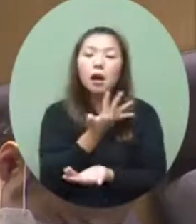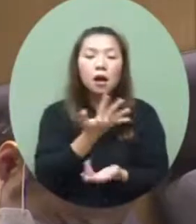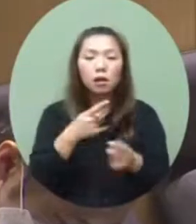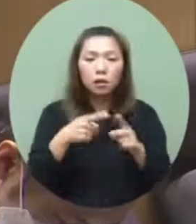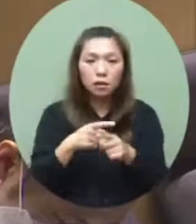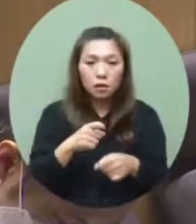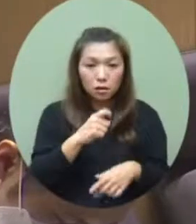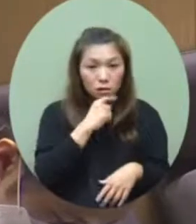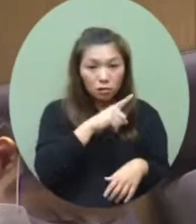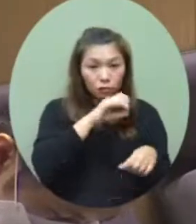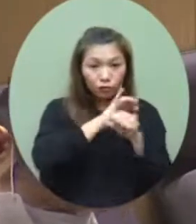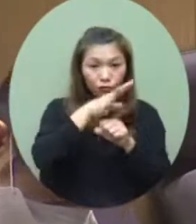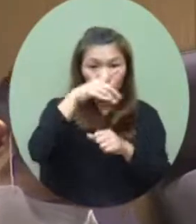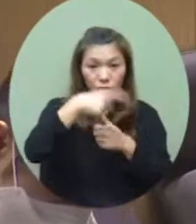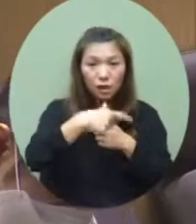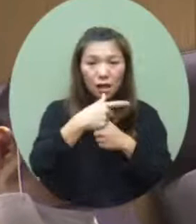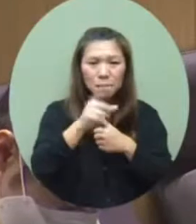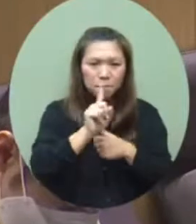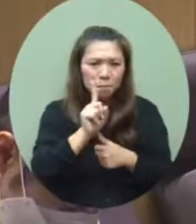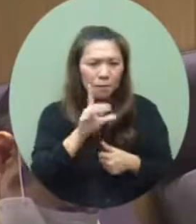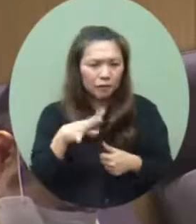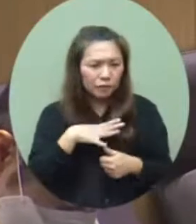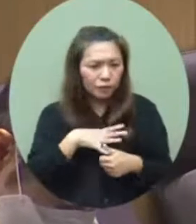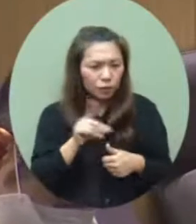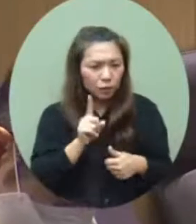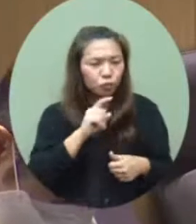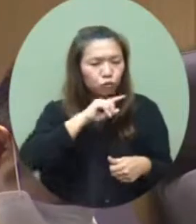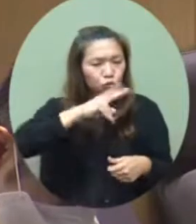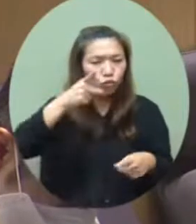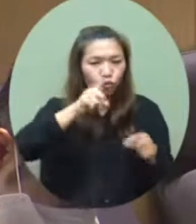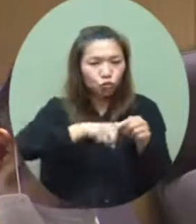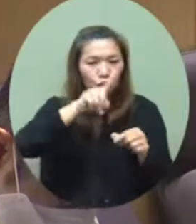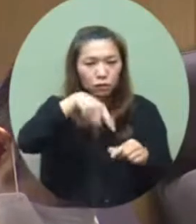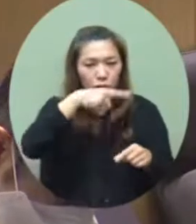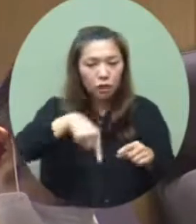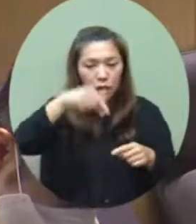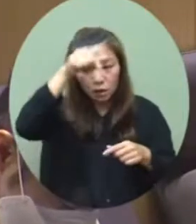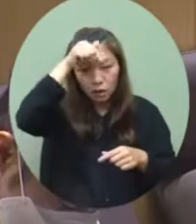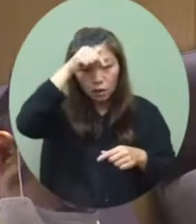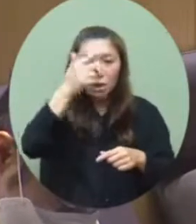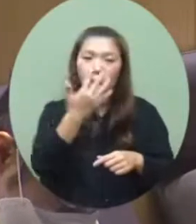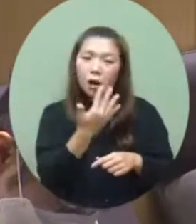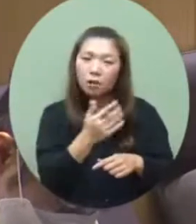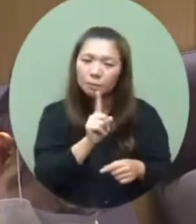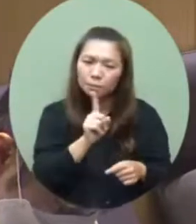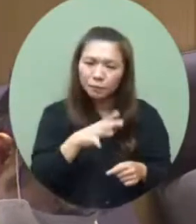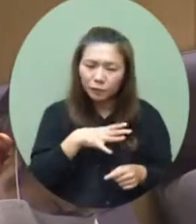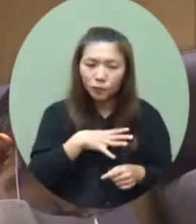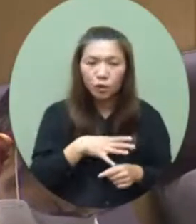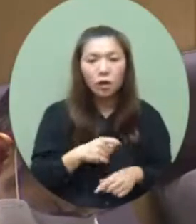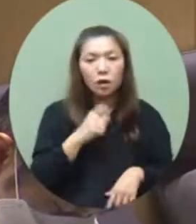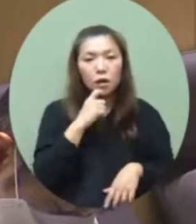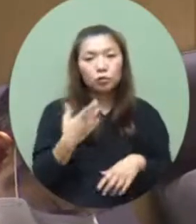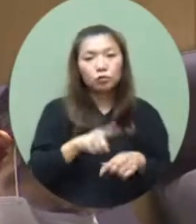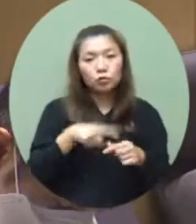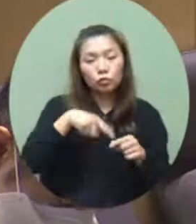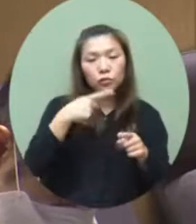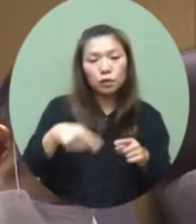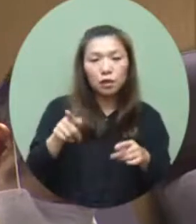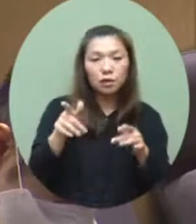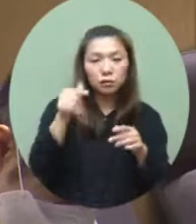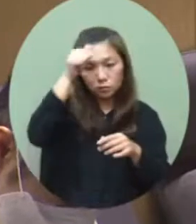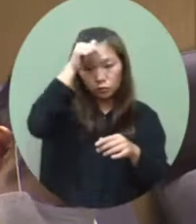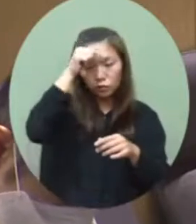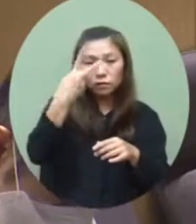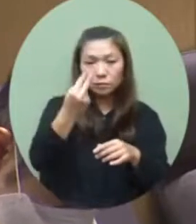many cases are COVID patients, how many are not, and under what circumstances would COVID-19 patients be transferred to the CUHK